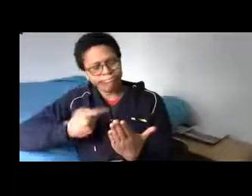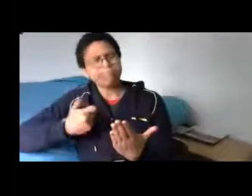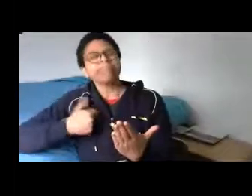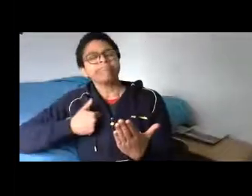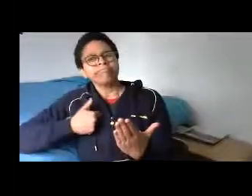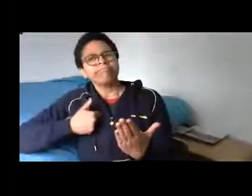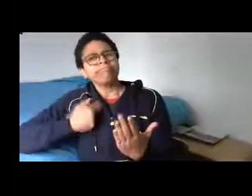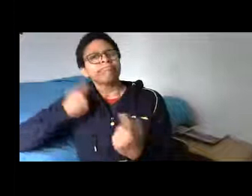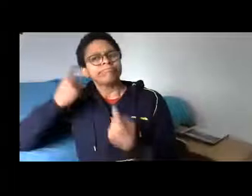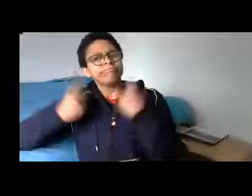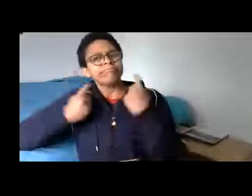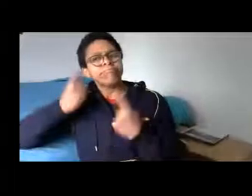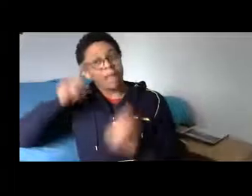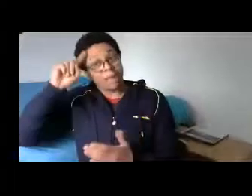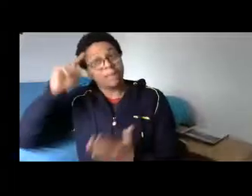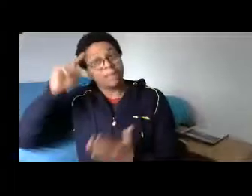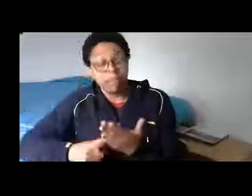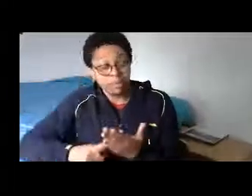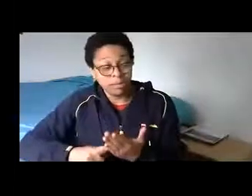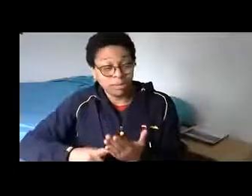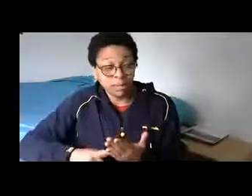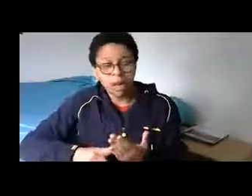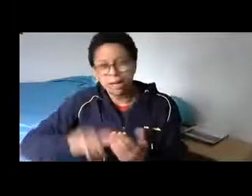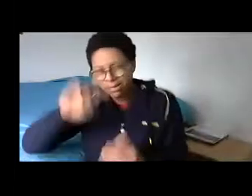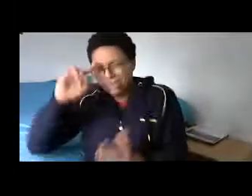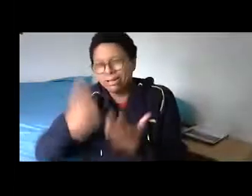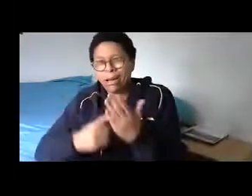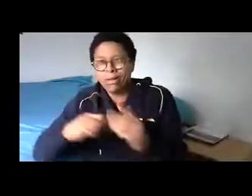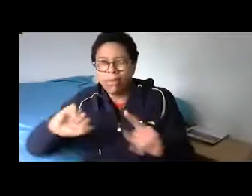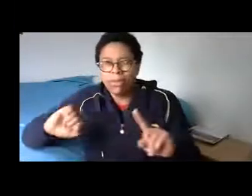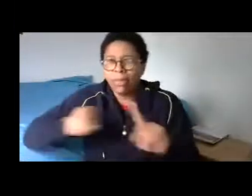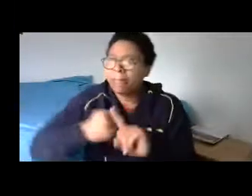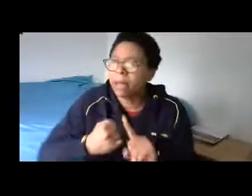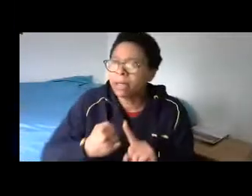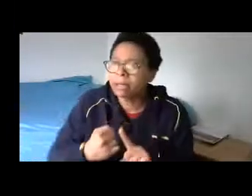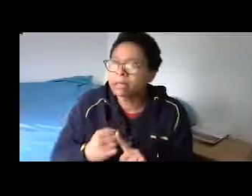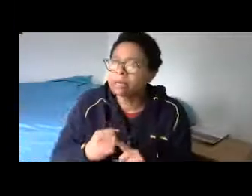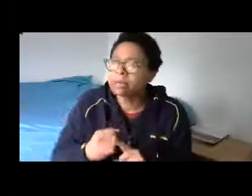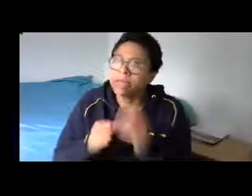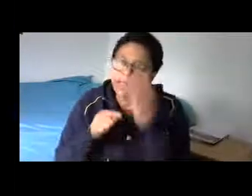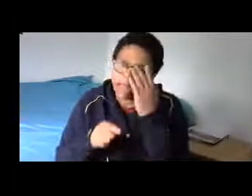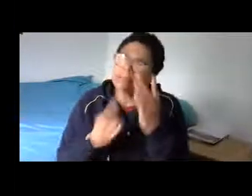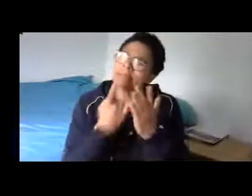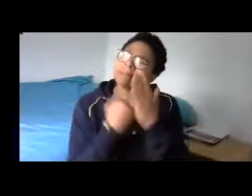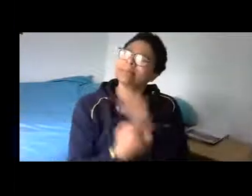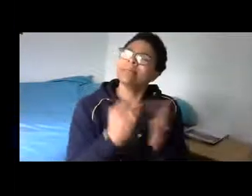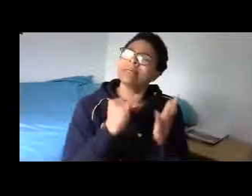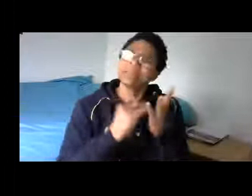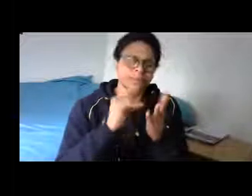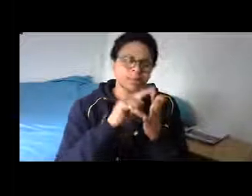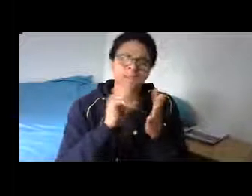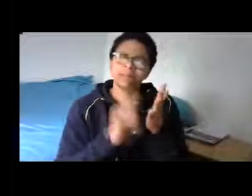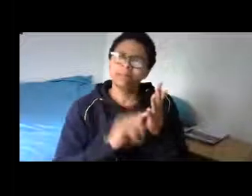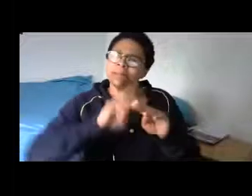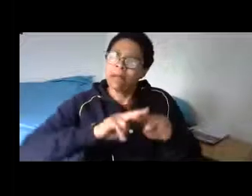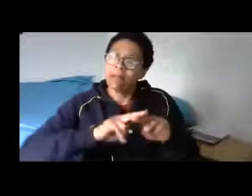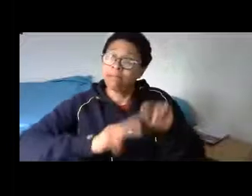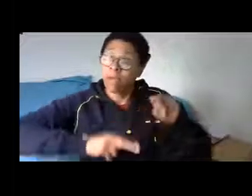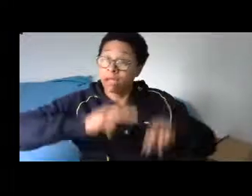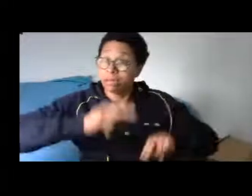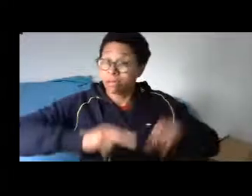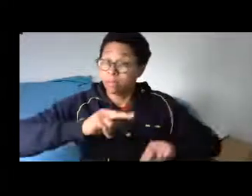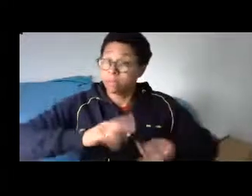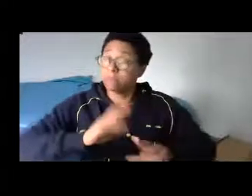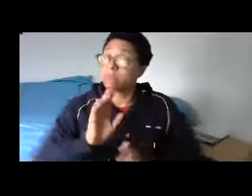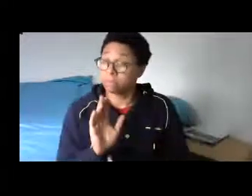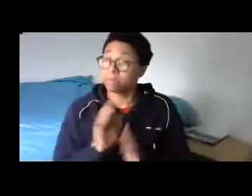what impact on your well-being. Supported self-assessment is an interesting thing because for some people